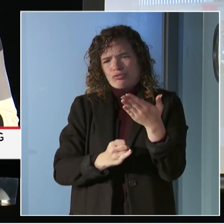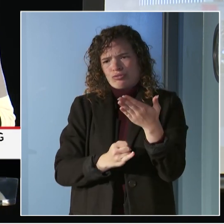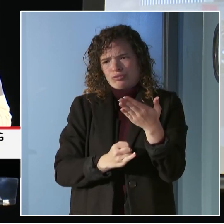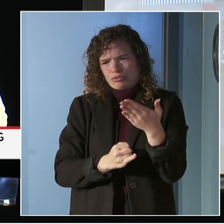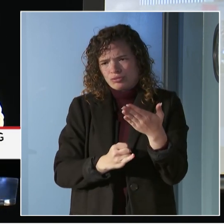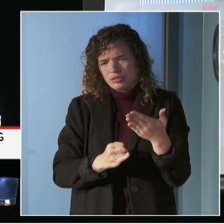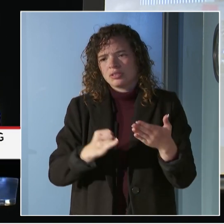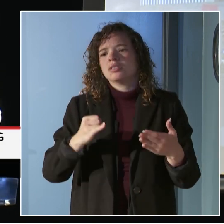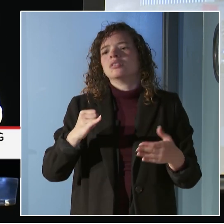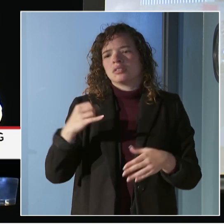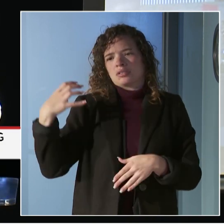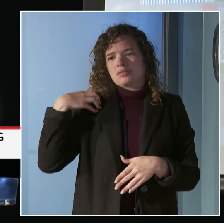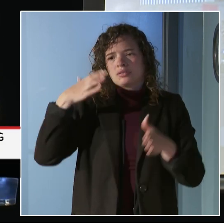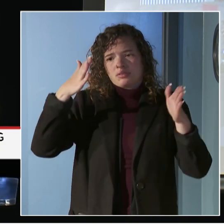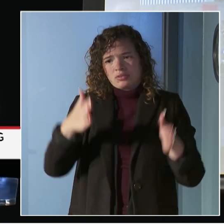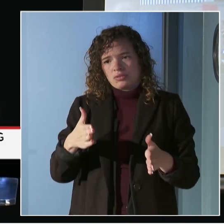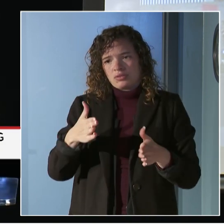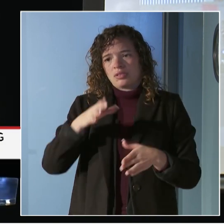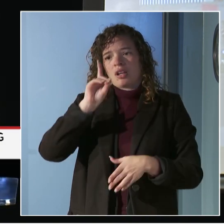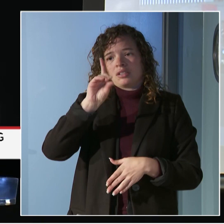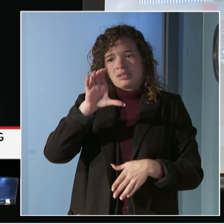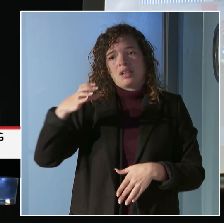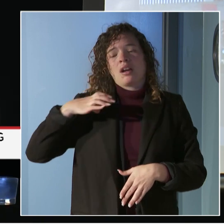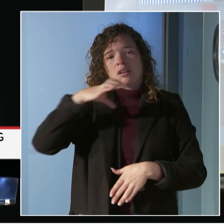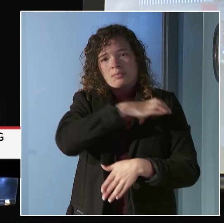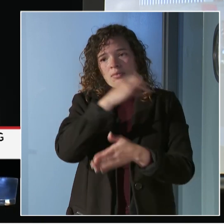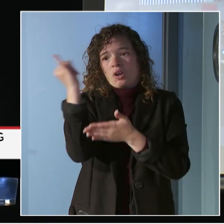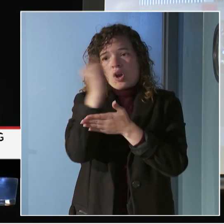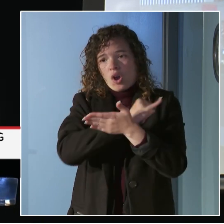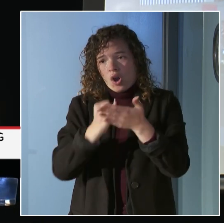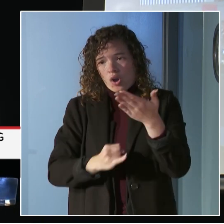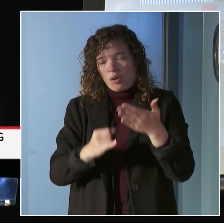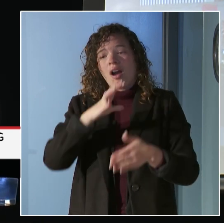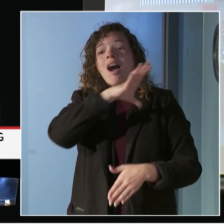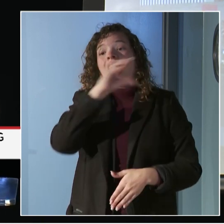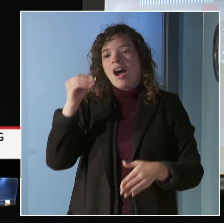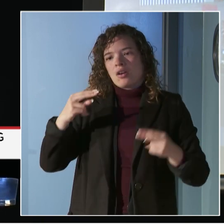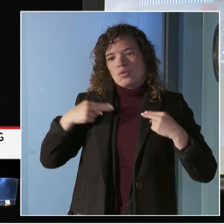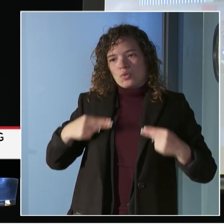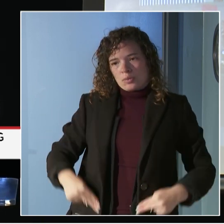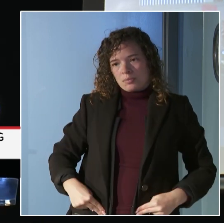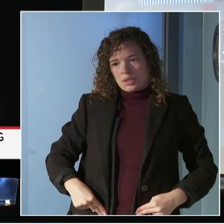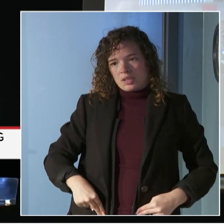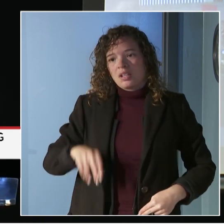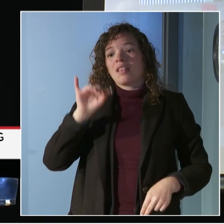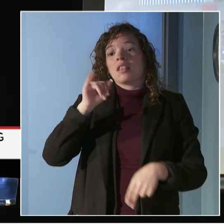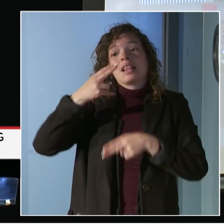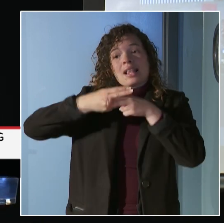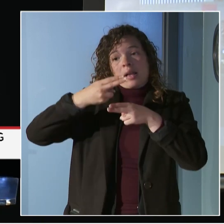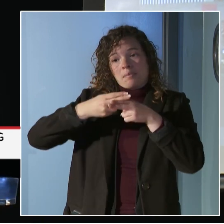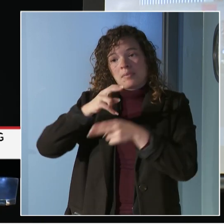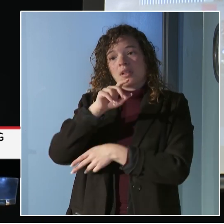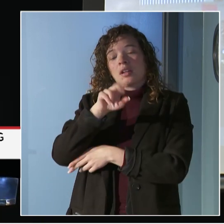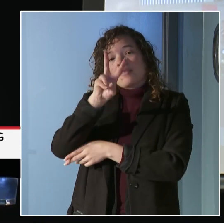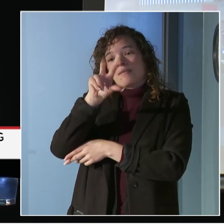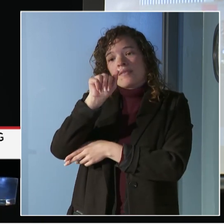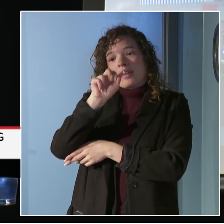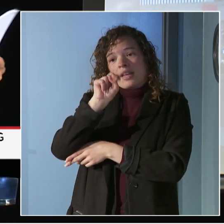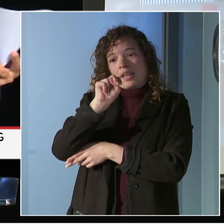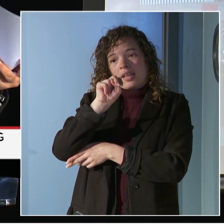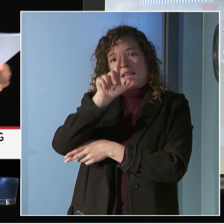of the DC Commission on Arts and Humanities, Chairman Reggie Van Lee. Thank you, Reggie, for being here as